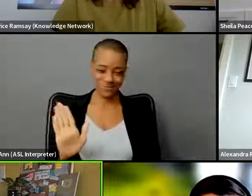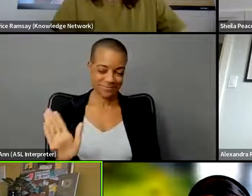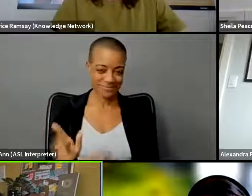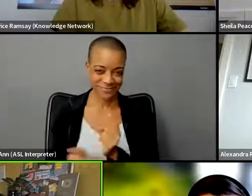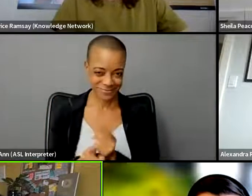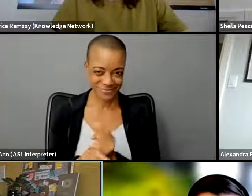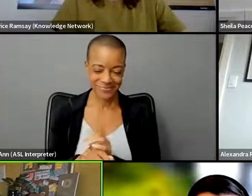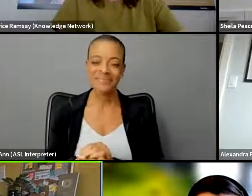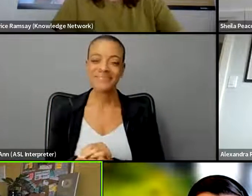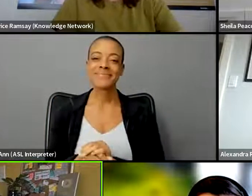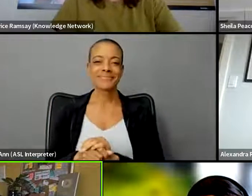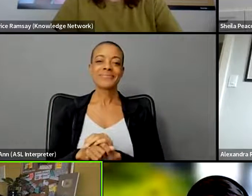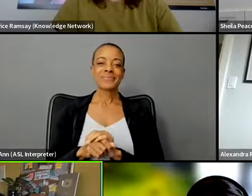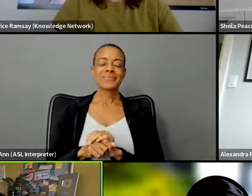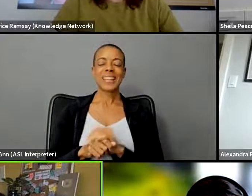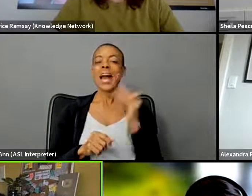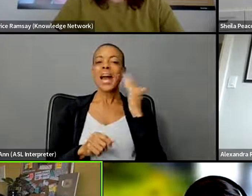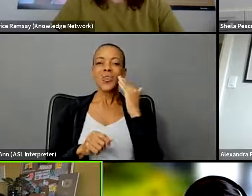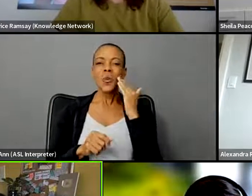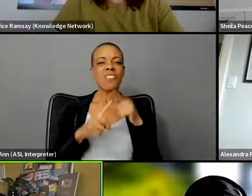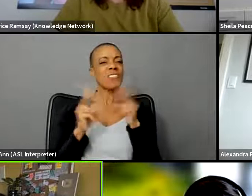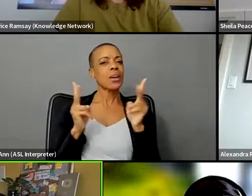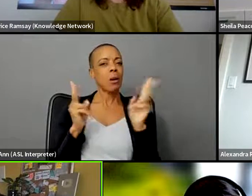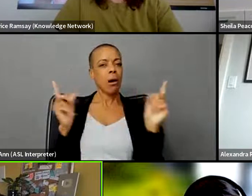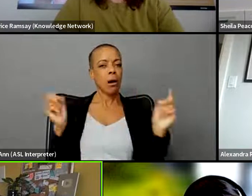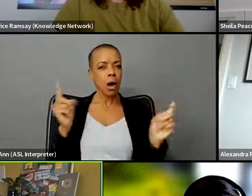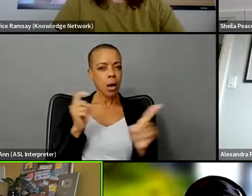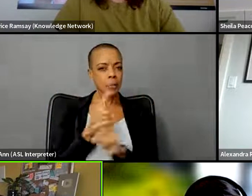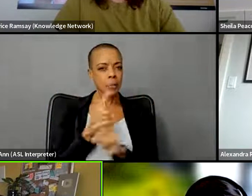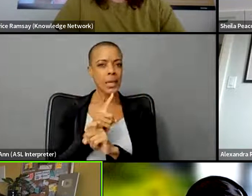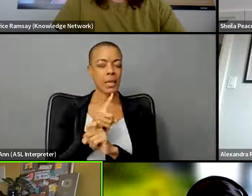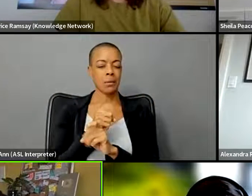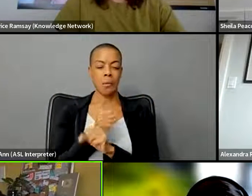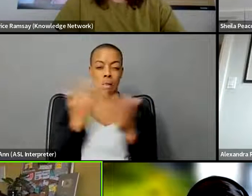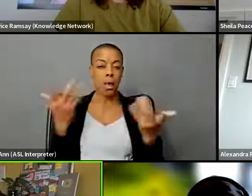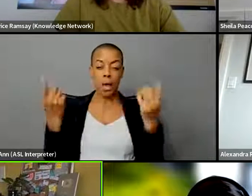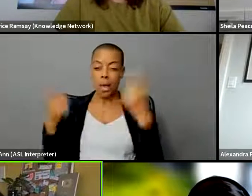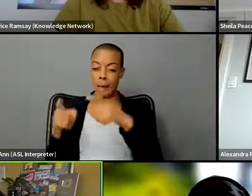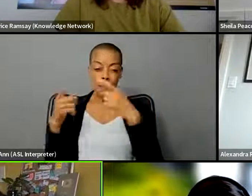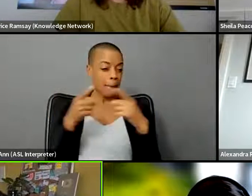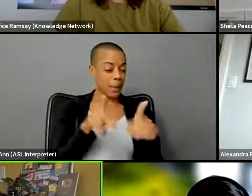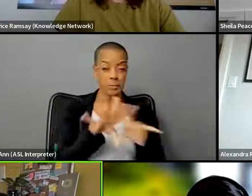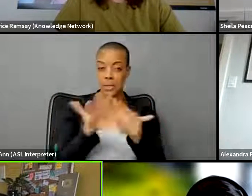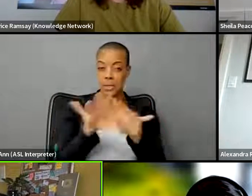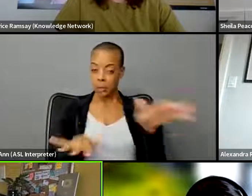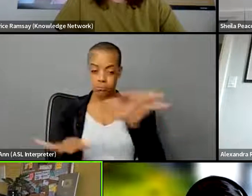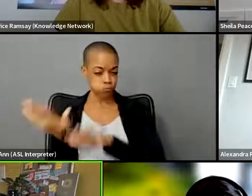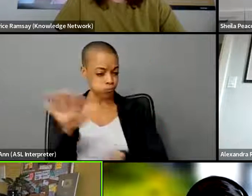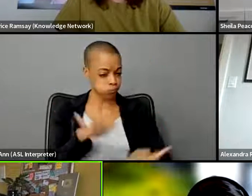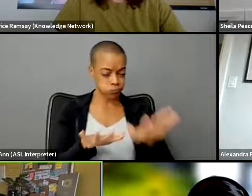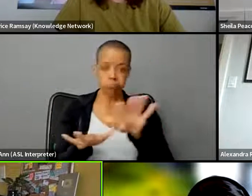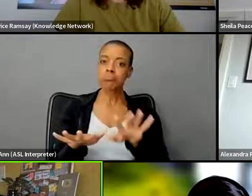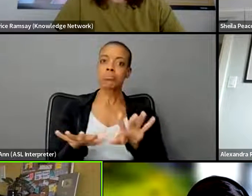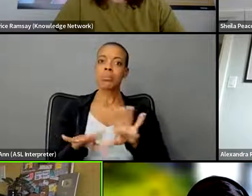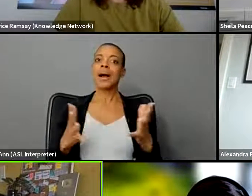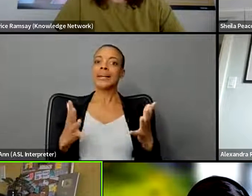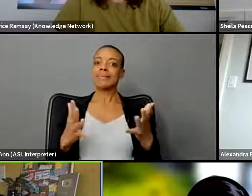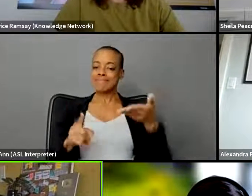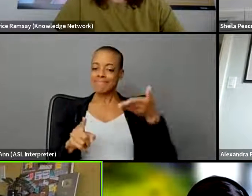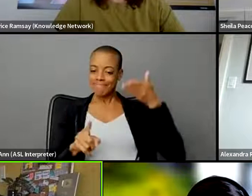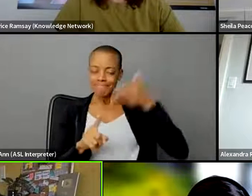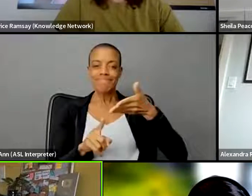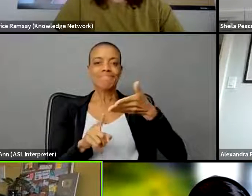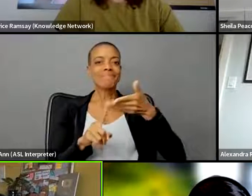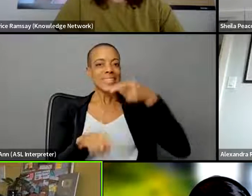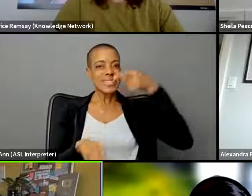field and a lot of moving parts to be aware of, but also there's some real core pieces, which is just, again, that story. Why this story? Why